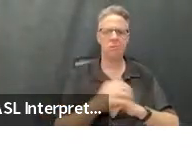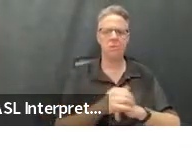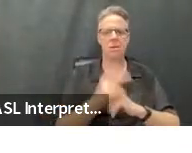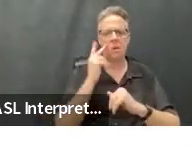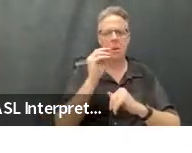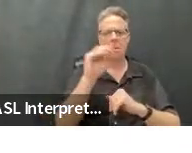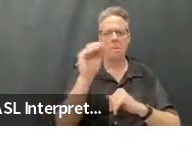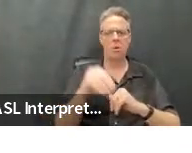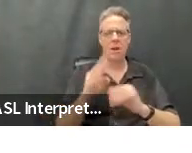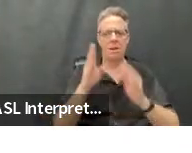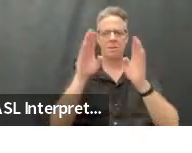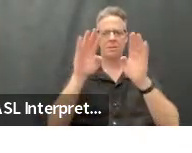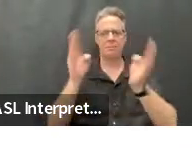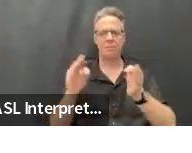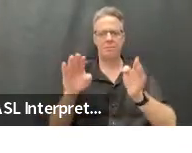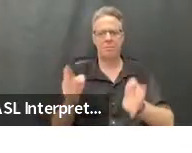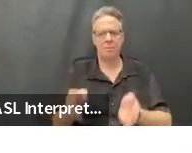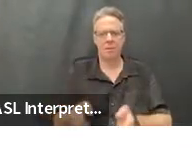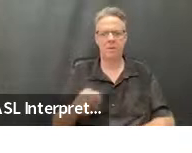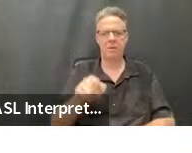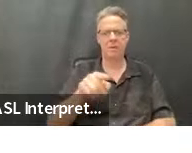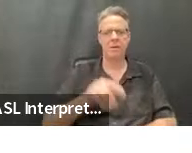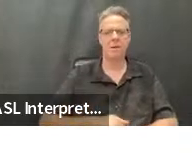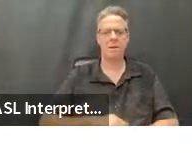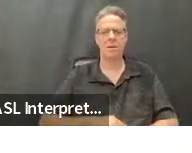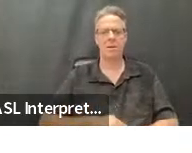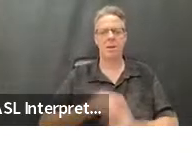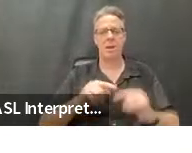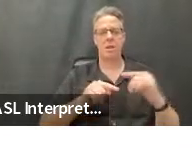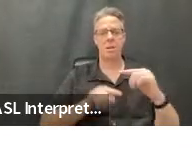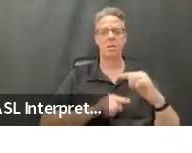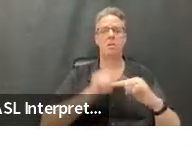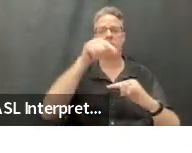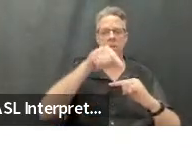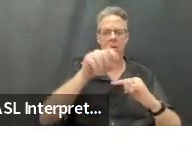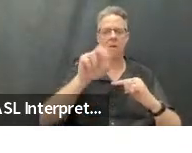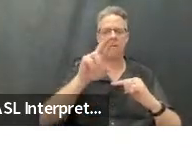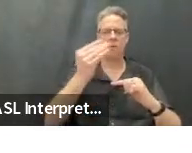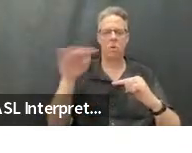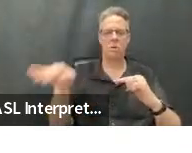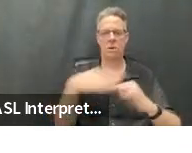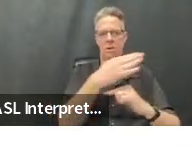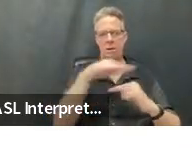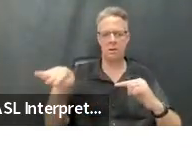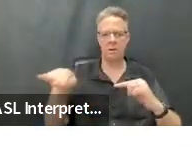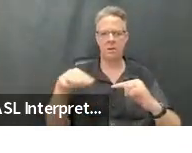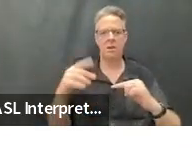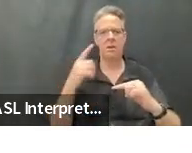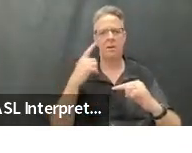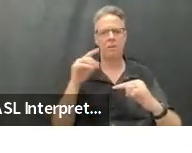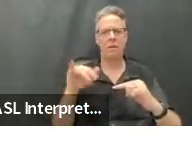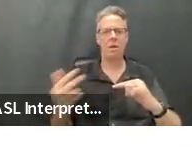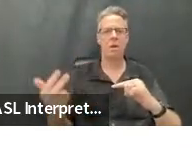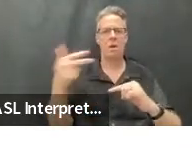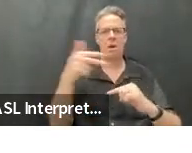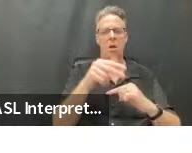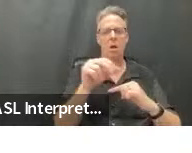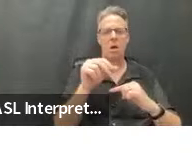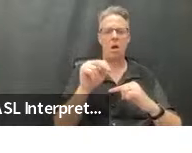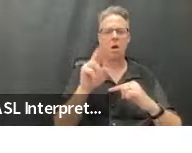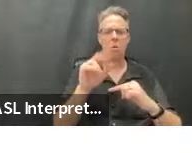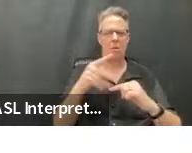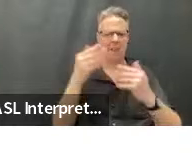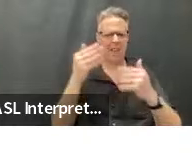these numbers, kind of showing you that information. North of the river, you could see the SR 14 on-ramp actually kind of being a pretty